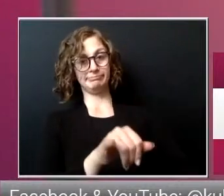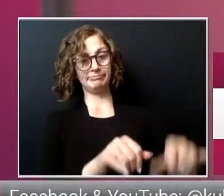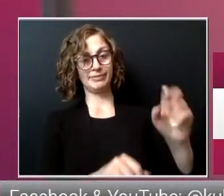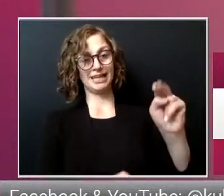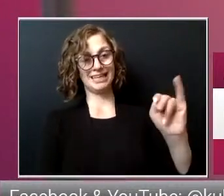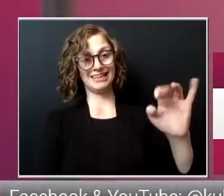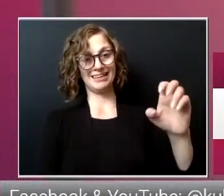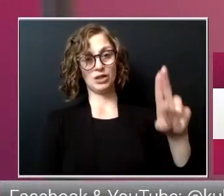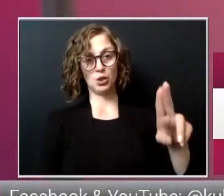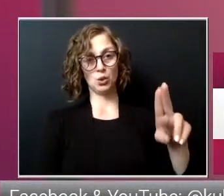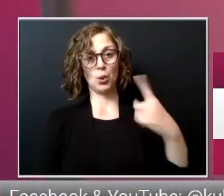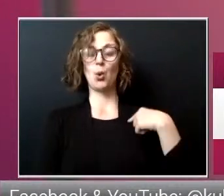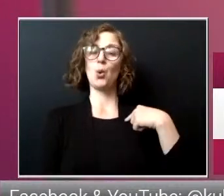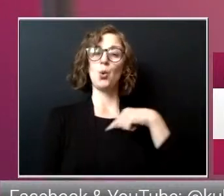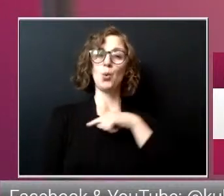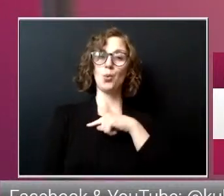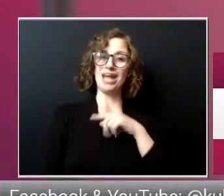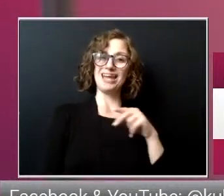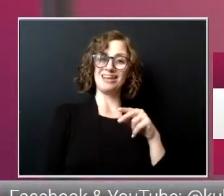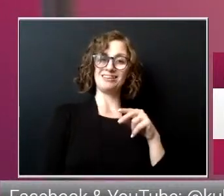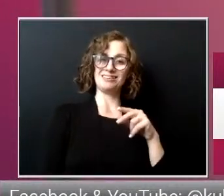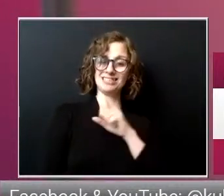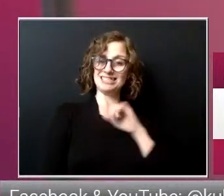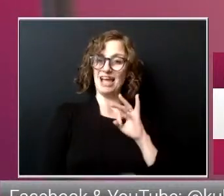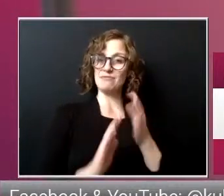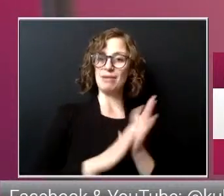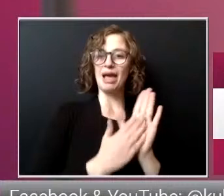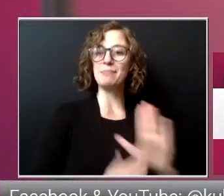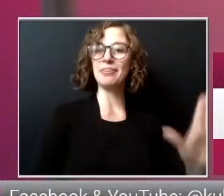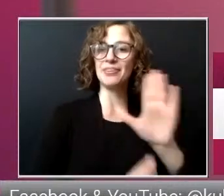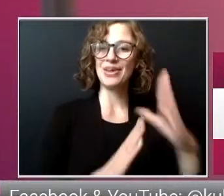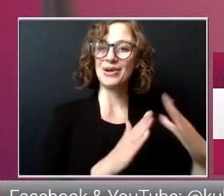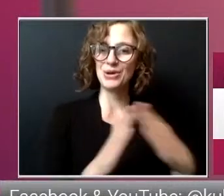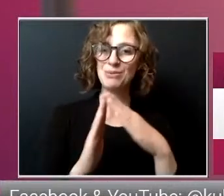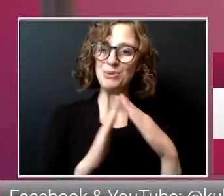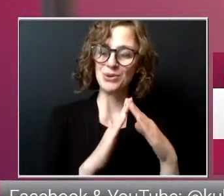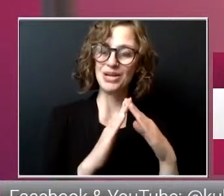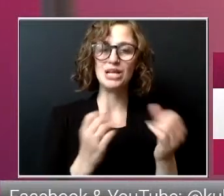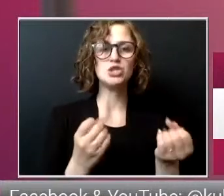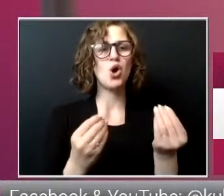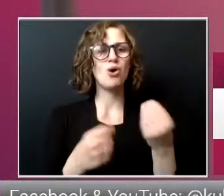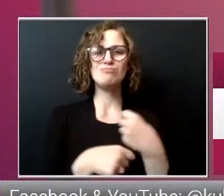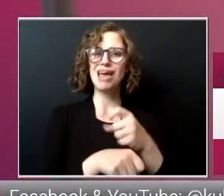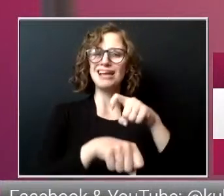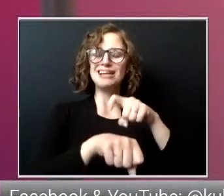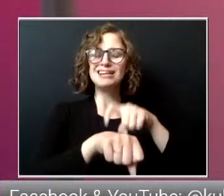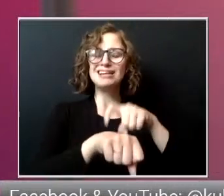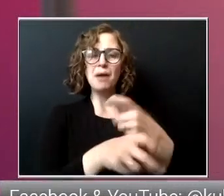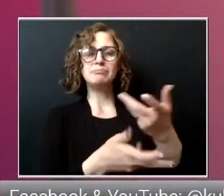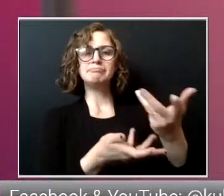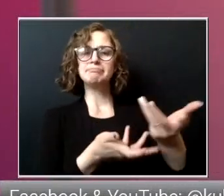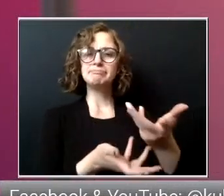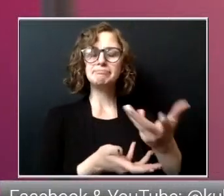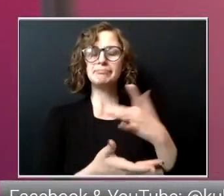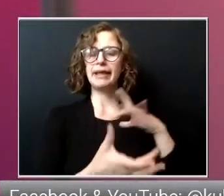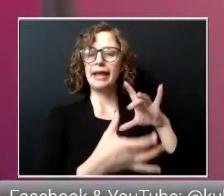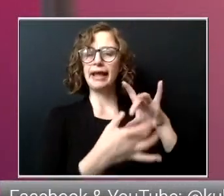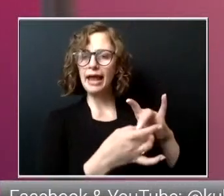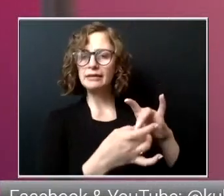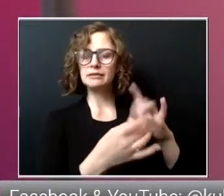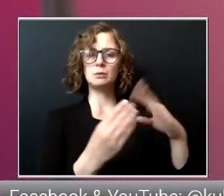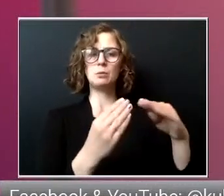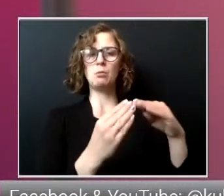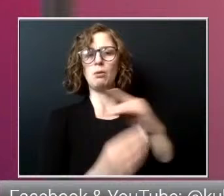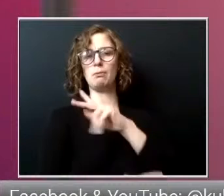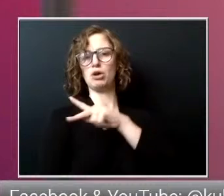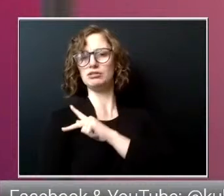we as the NICU staff become their community. And so I think just making time and taking the time to connect with them on a more personal level can help ease